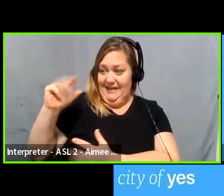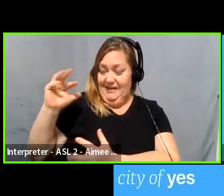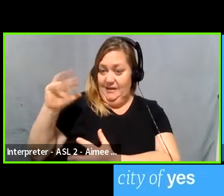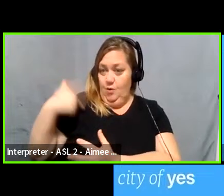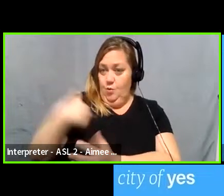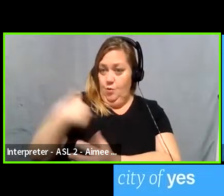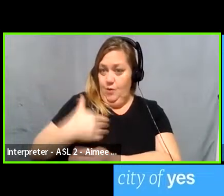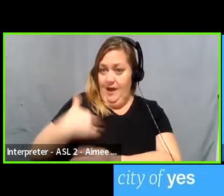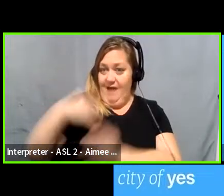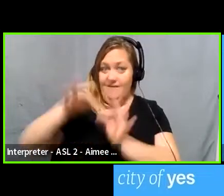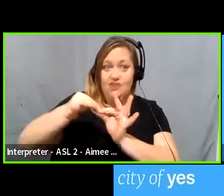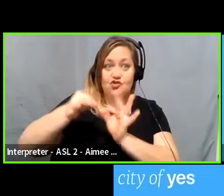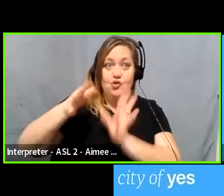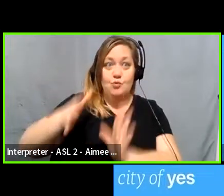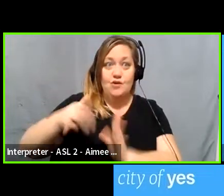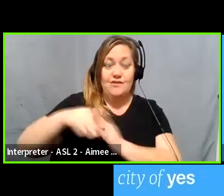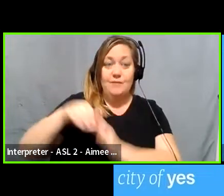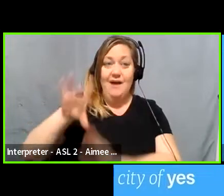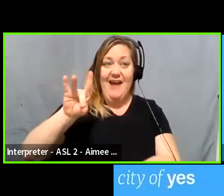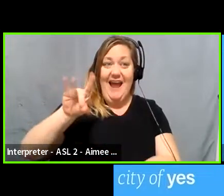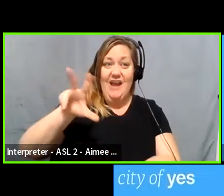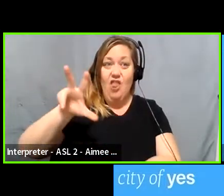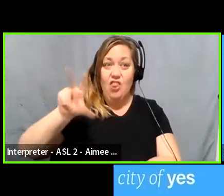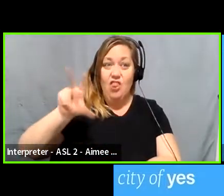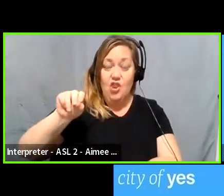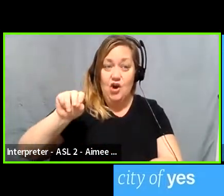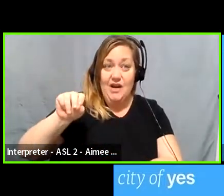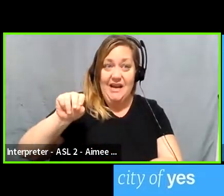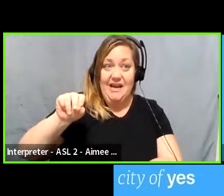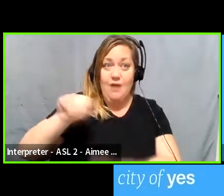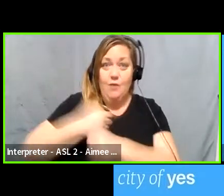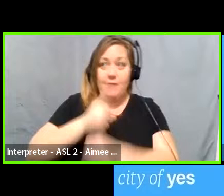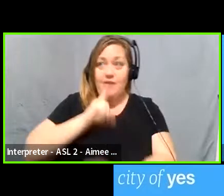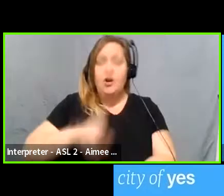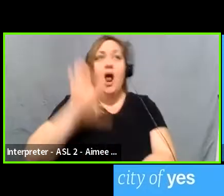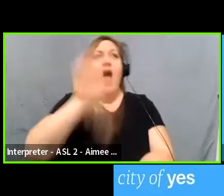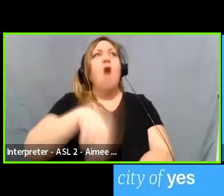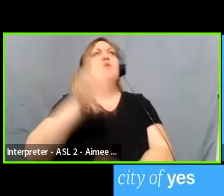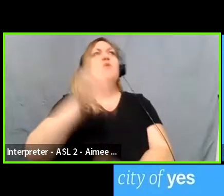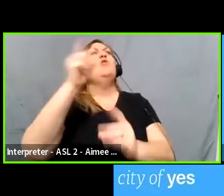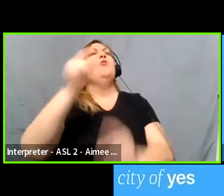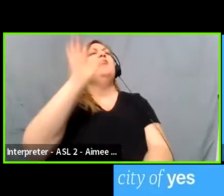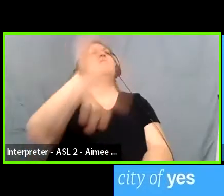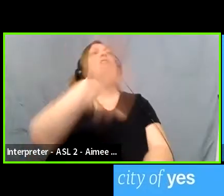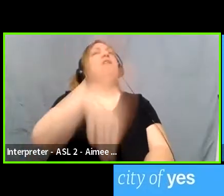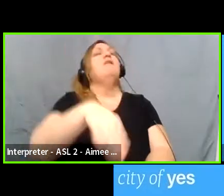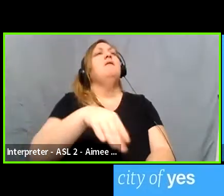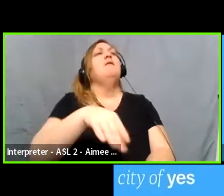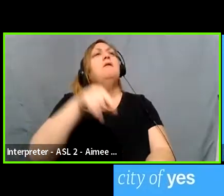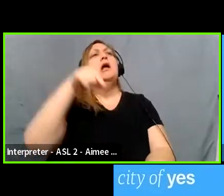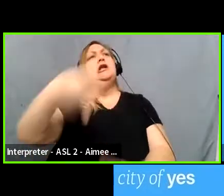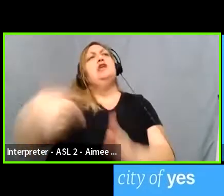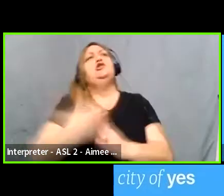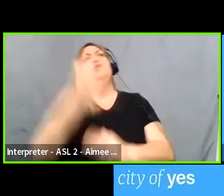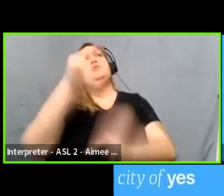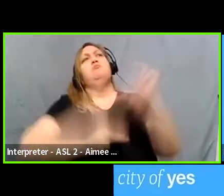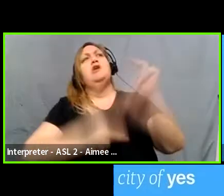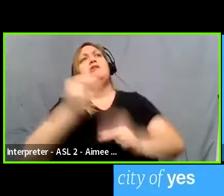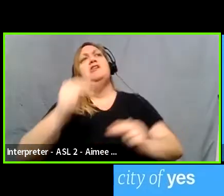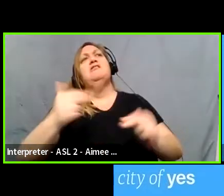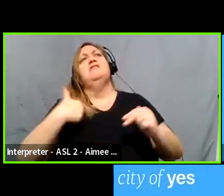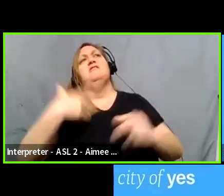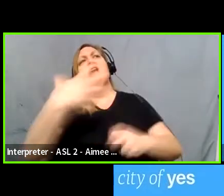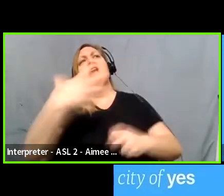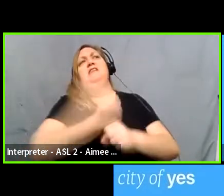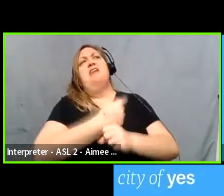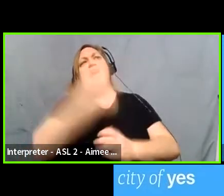we have interpreters until about eight 30. So I want to make sure where does the, well, these new buildings are going to have, if they take